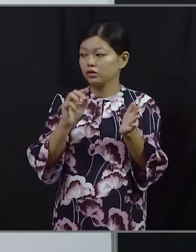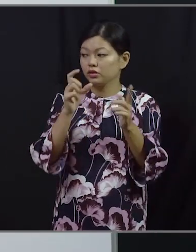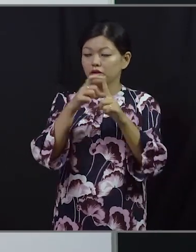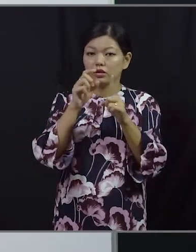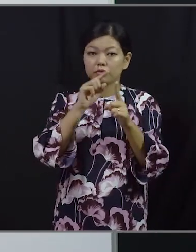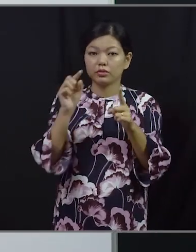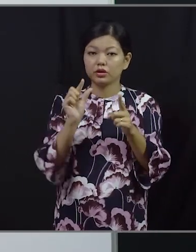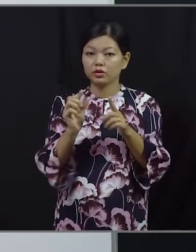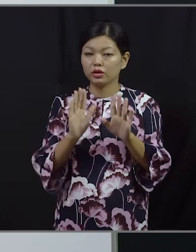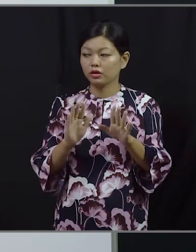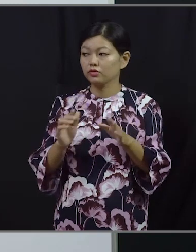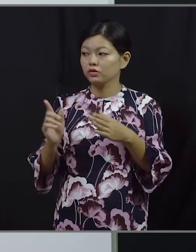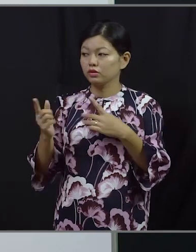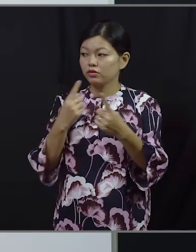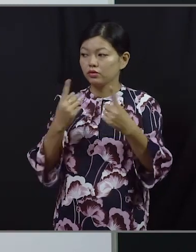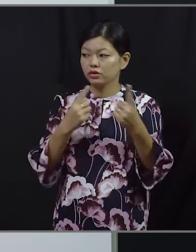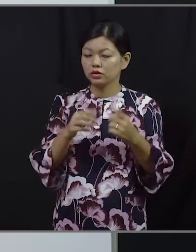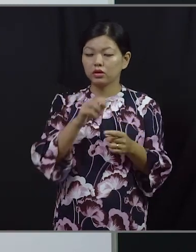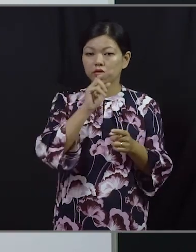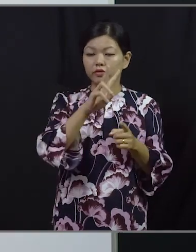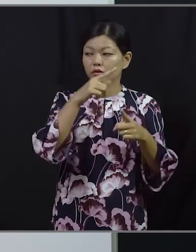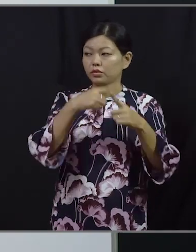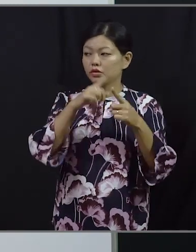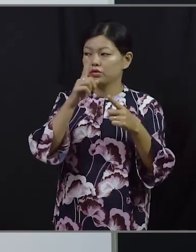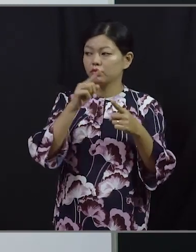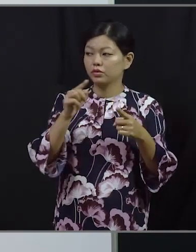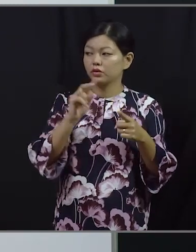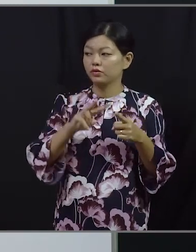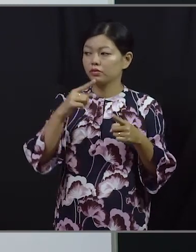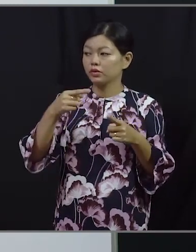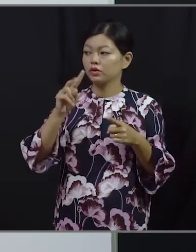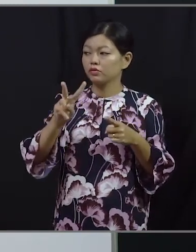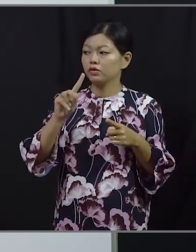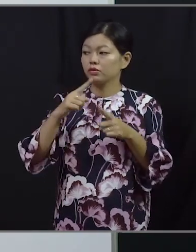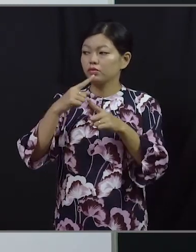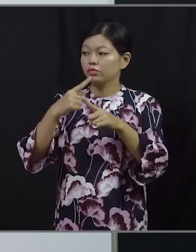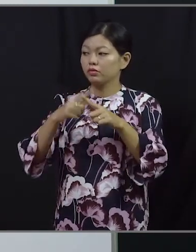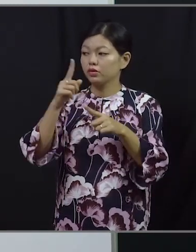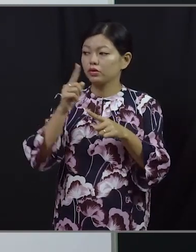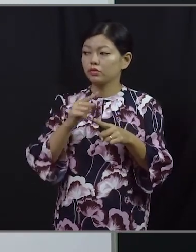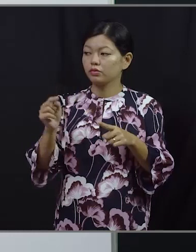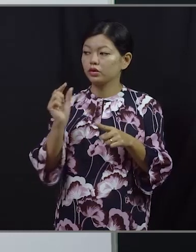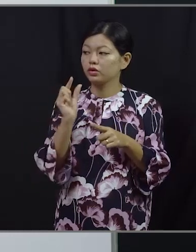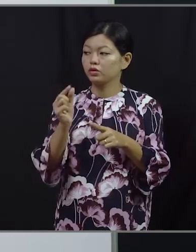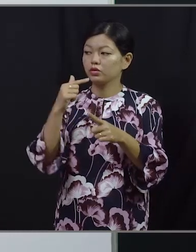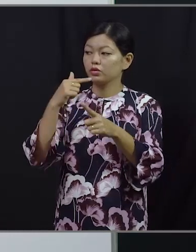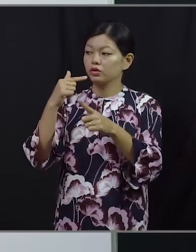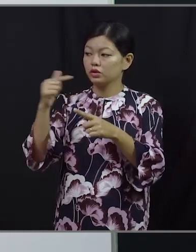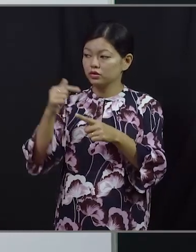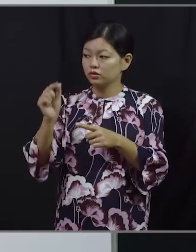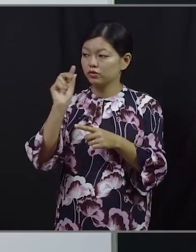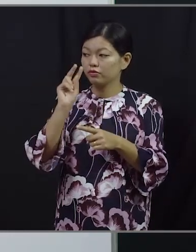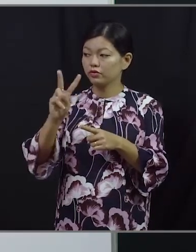multiplied by 1 by V, V multiplied by 1 by U equal to V multiplied by 1 by F.